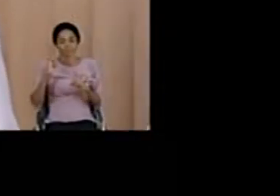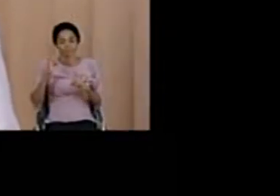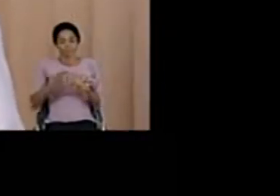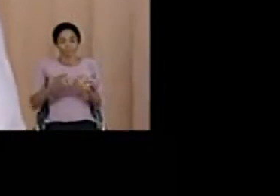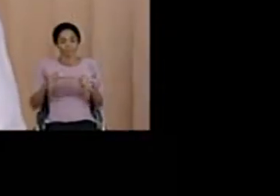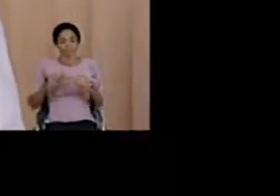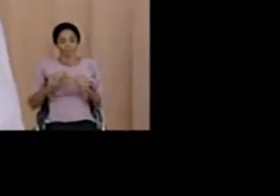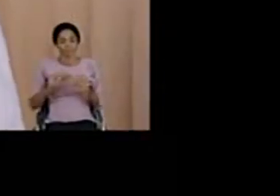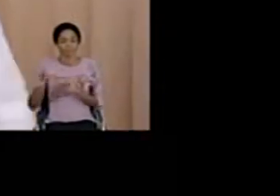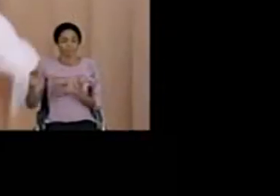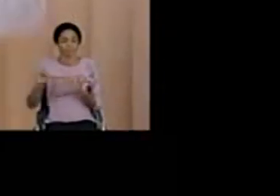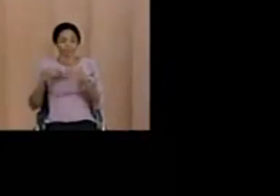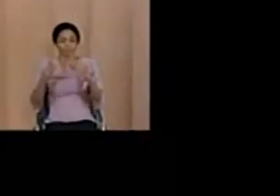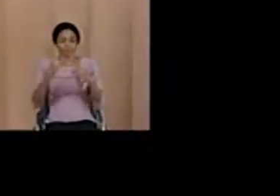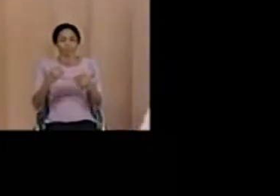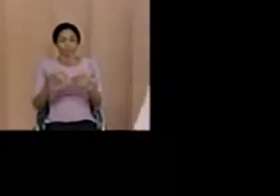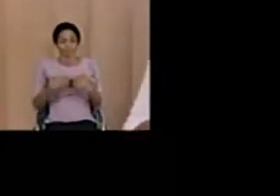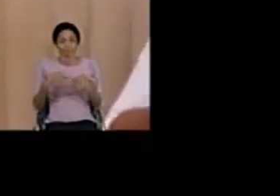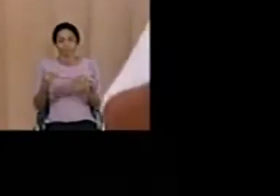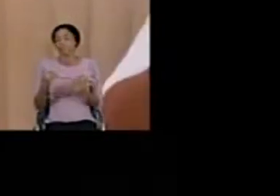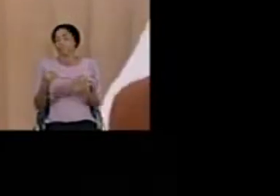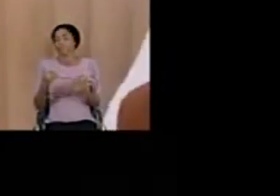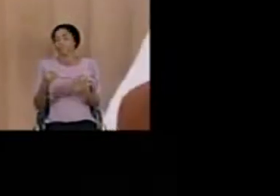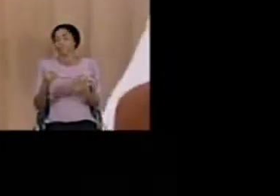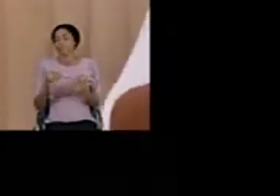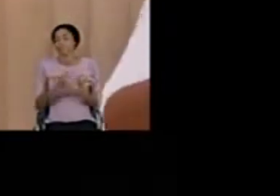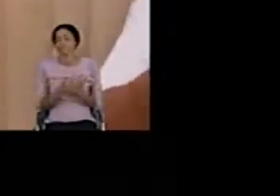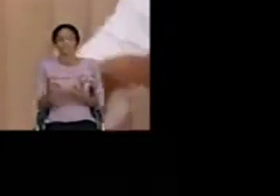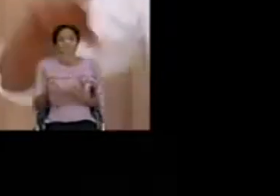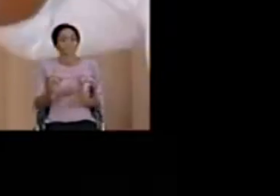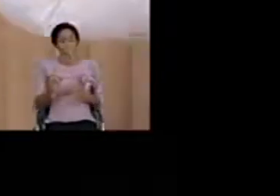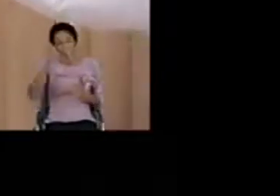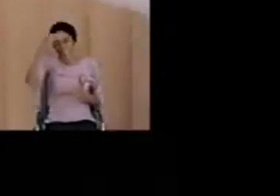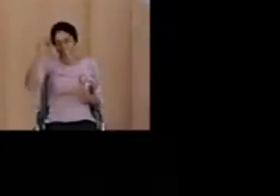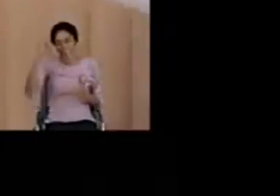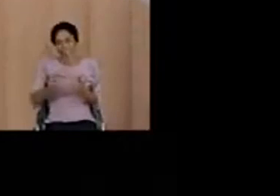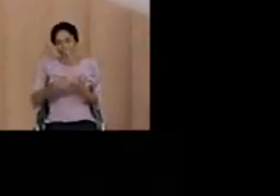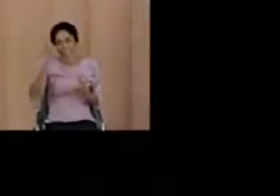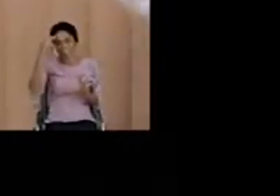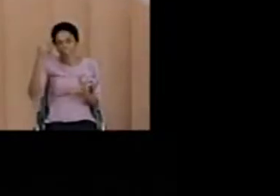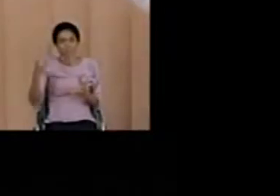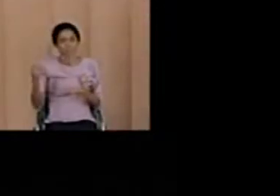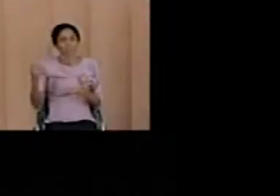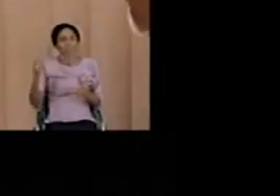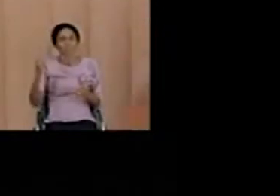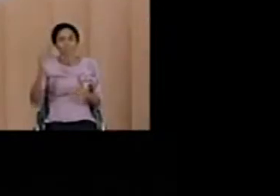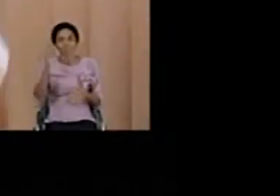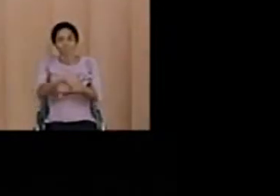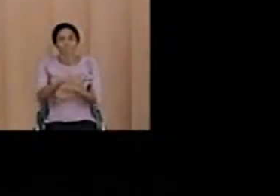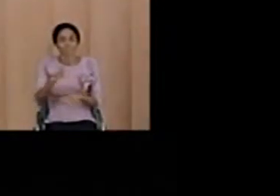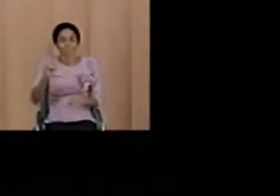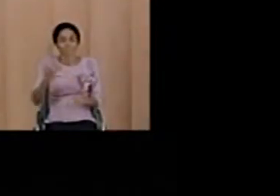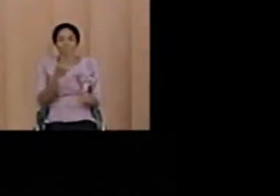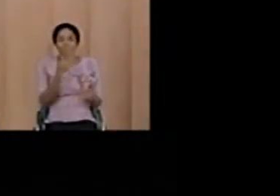And that's because we overcame by the blood of the Lamb and by the word of our testimony.